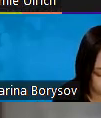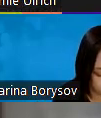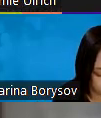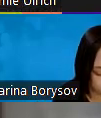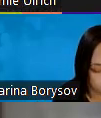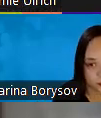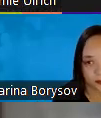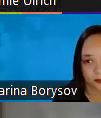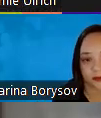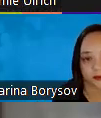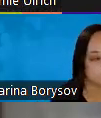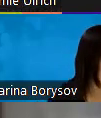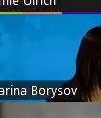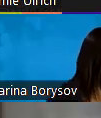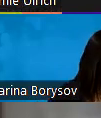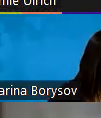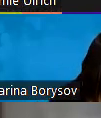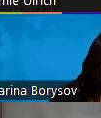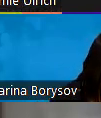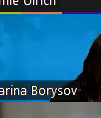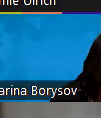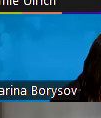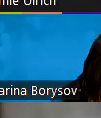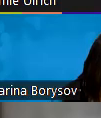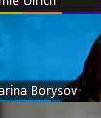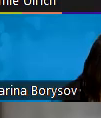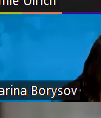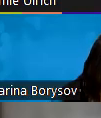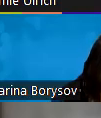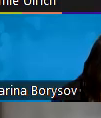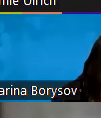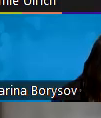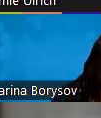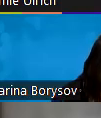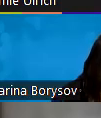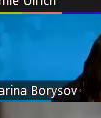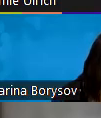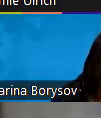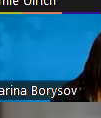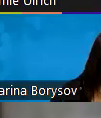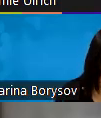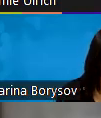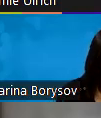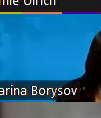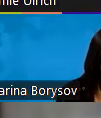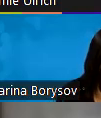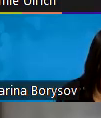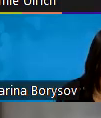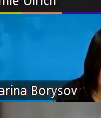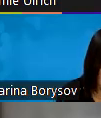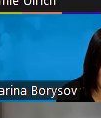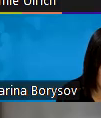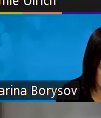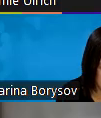A recording is in progress for note-taking purposes and for any council members not in attendance. All future meeting